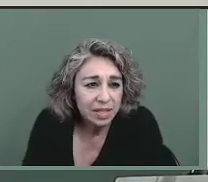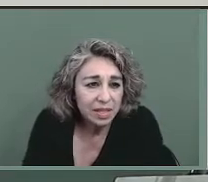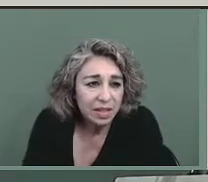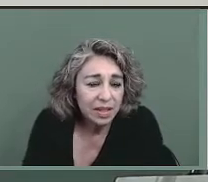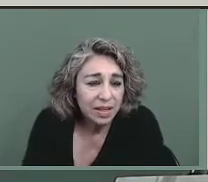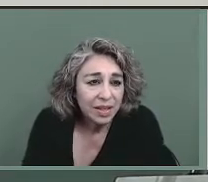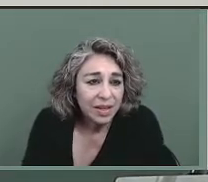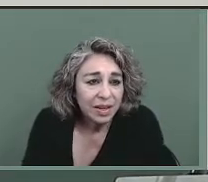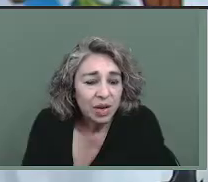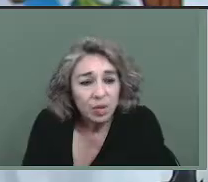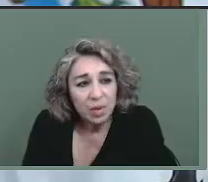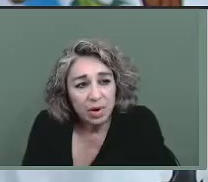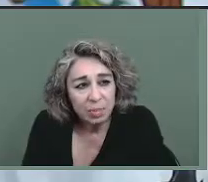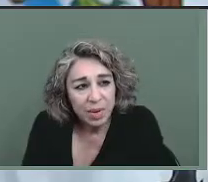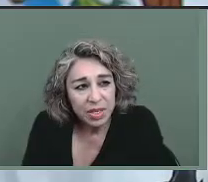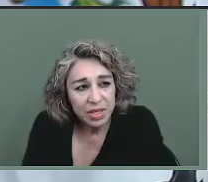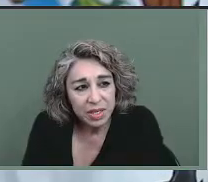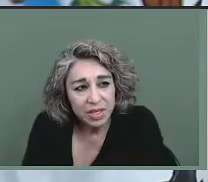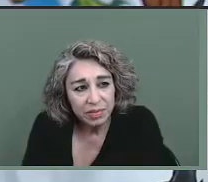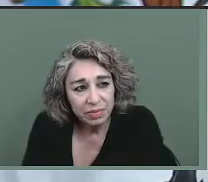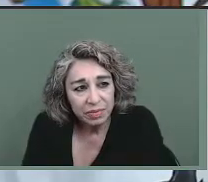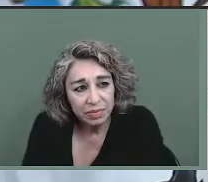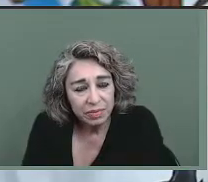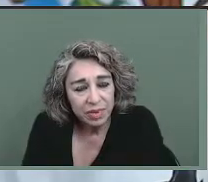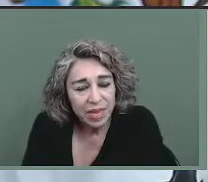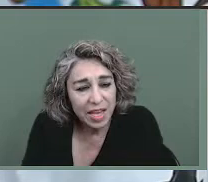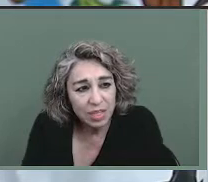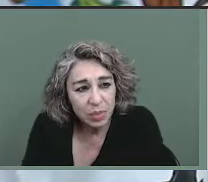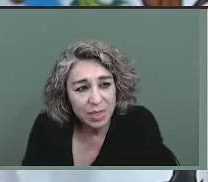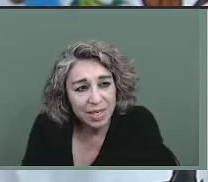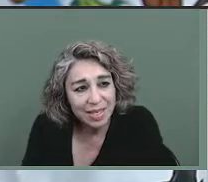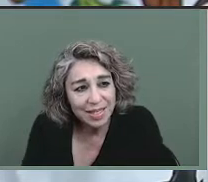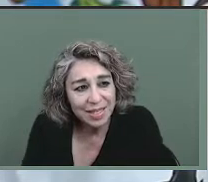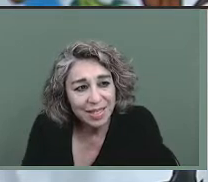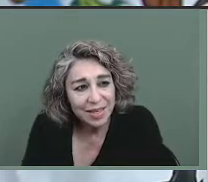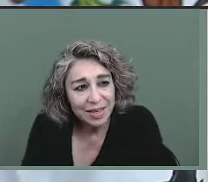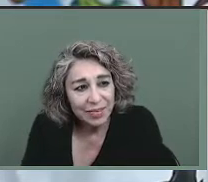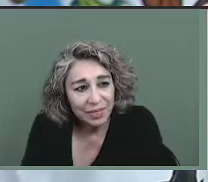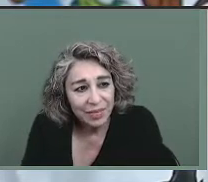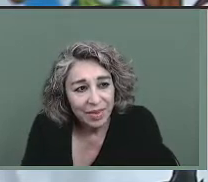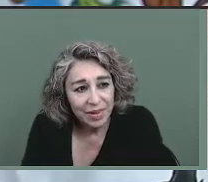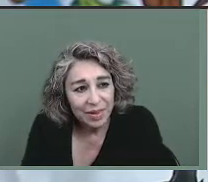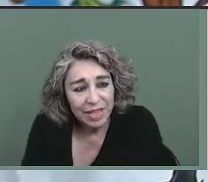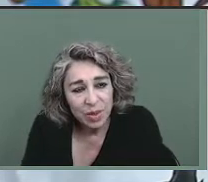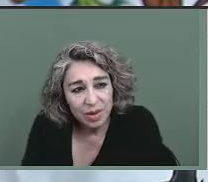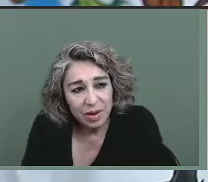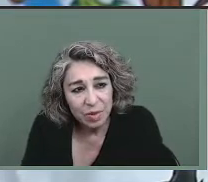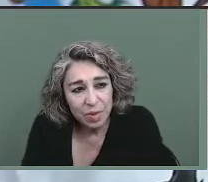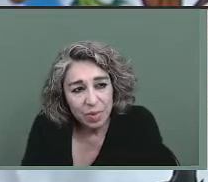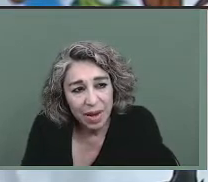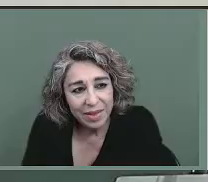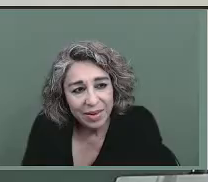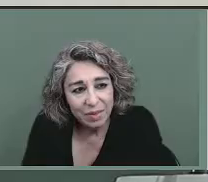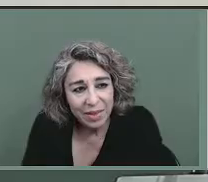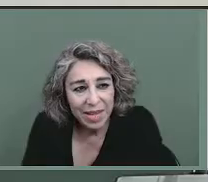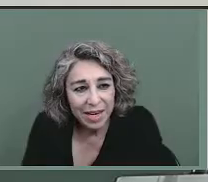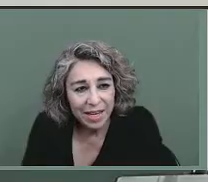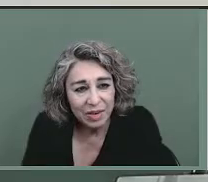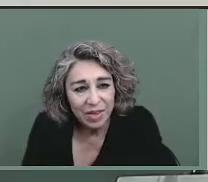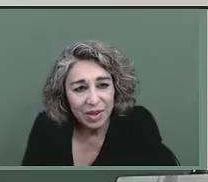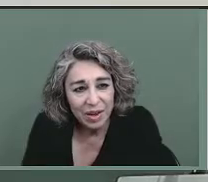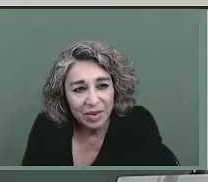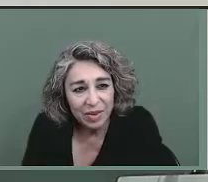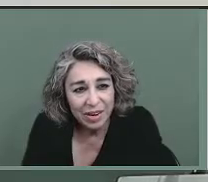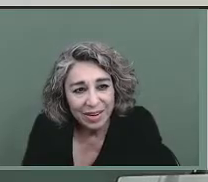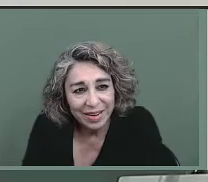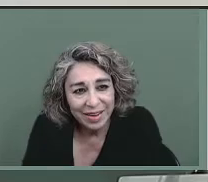helicopters, no more pensions for the ex-presidents. That's why they're a little bit bothered, but